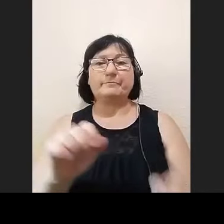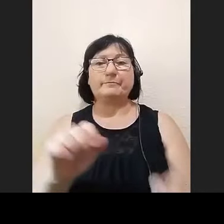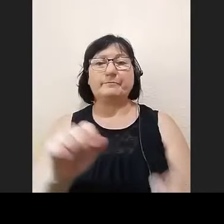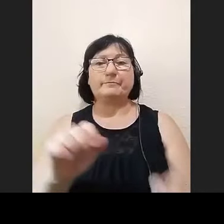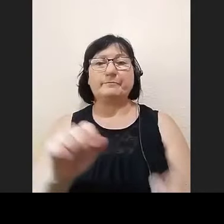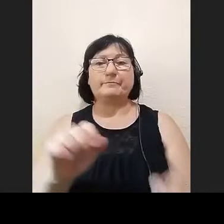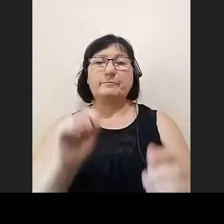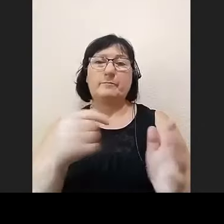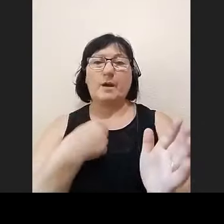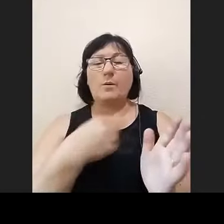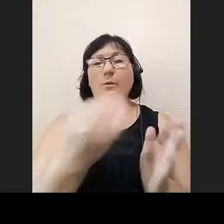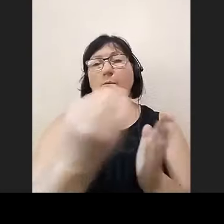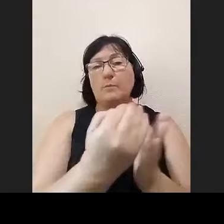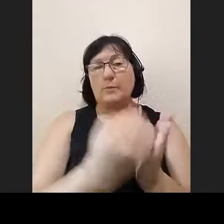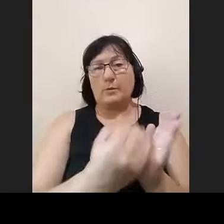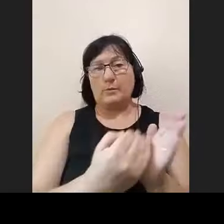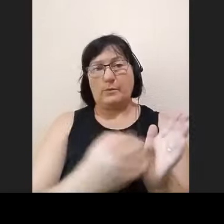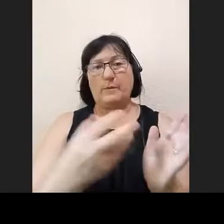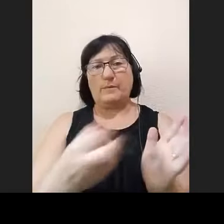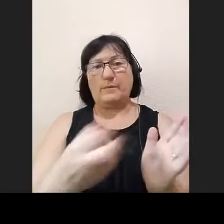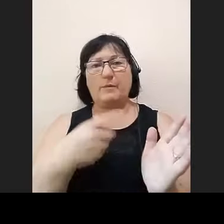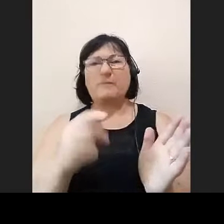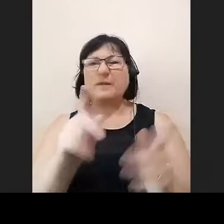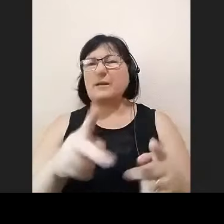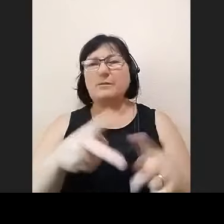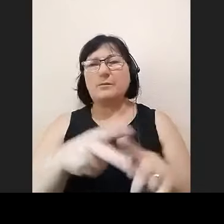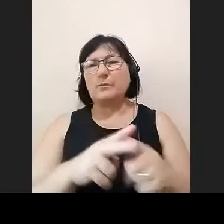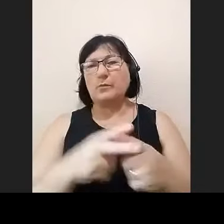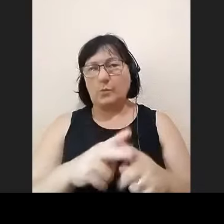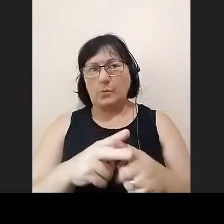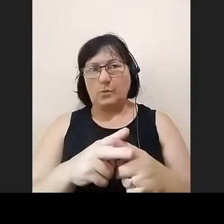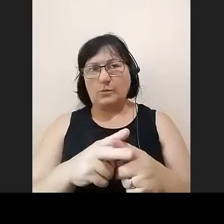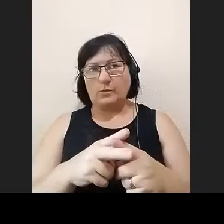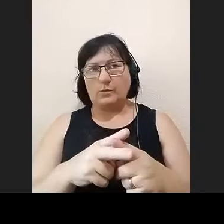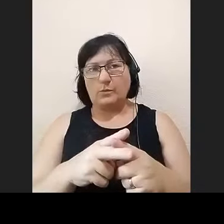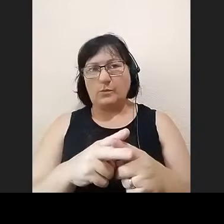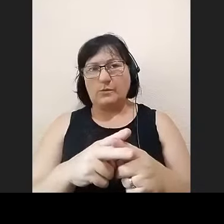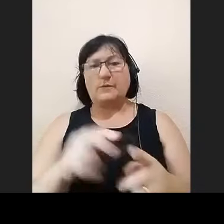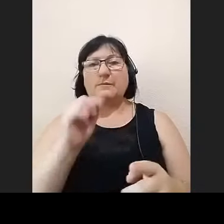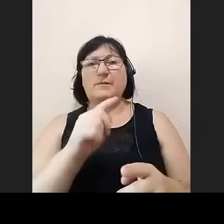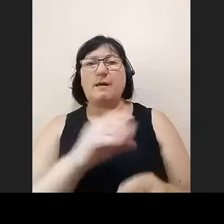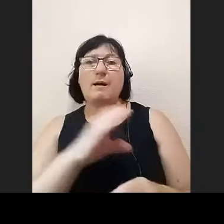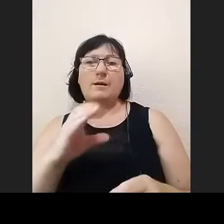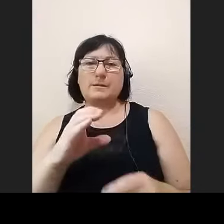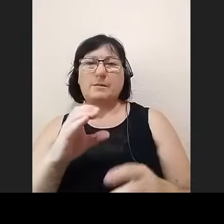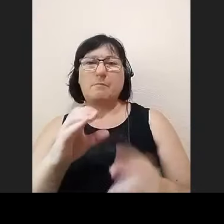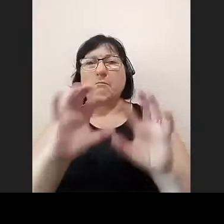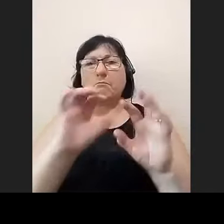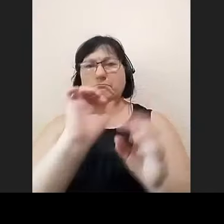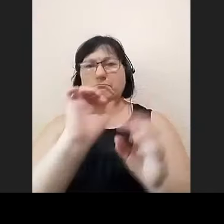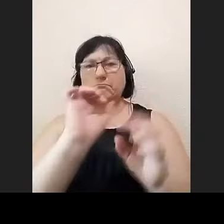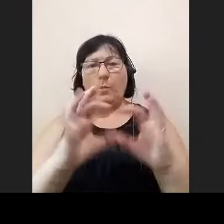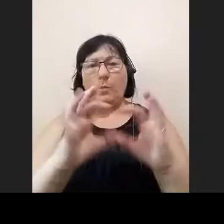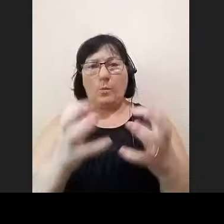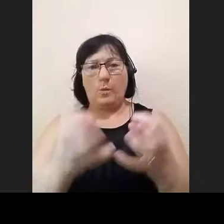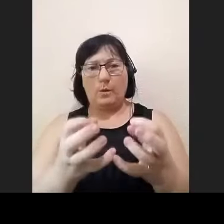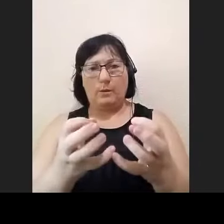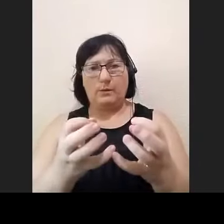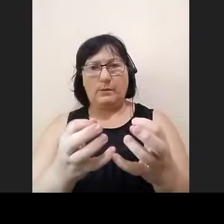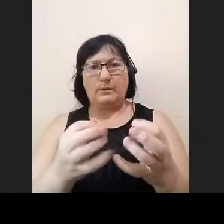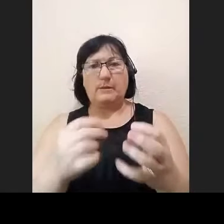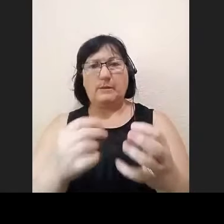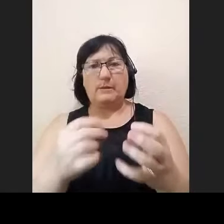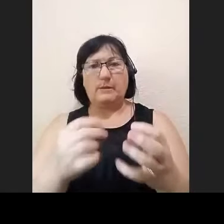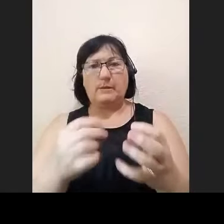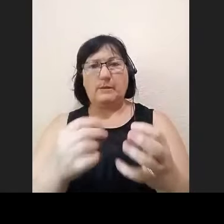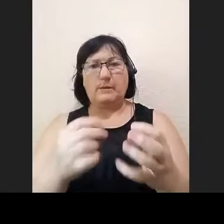tools advocated by the World Customs Organization to bolster the Herculean task of reconstruction. So you